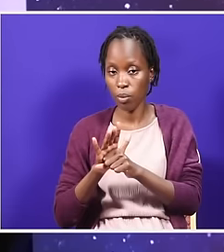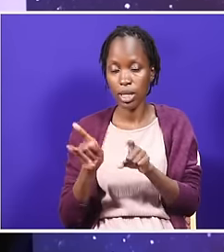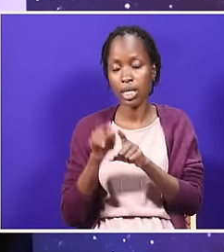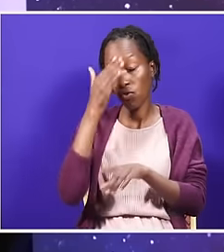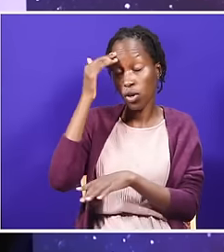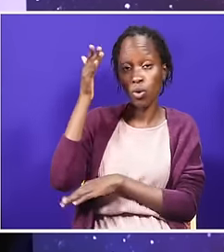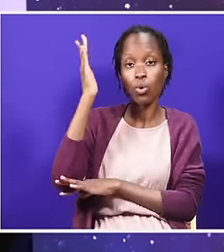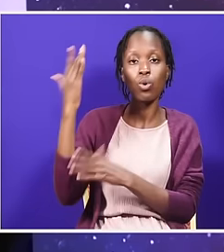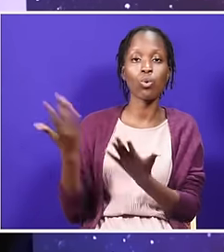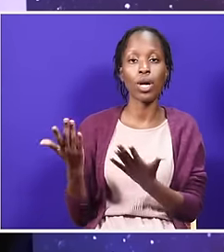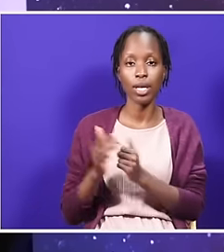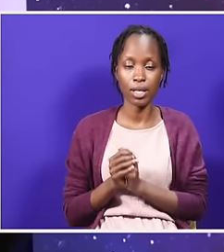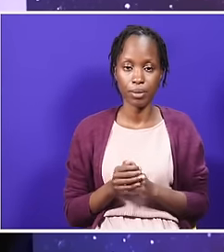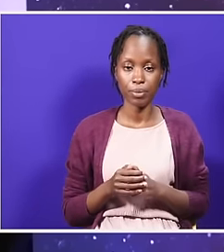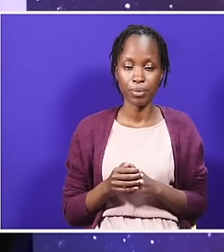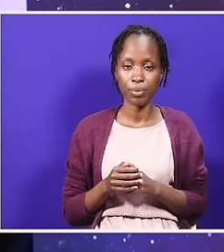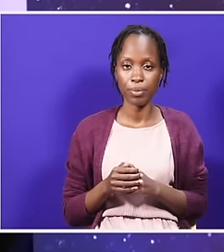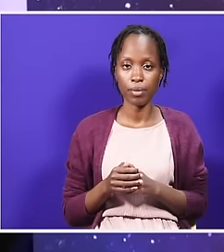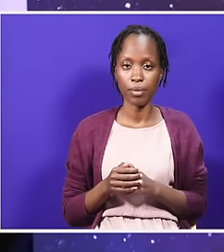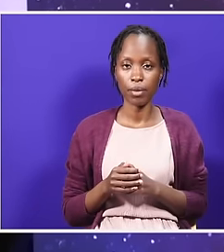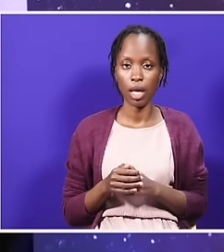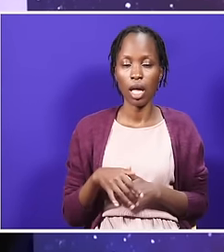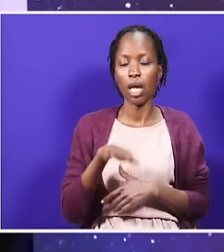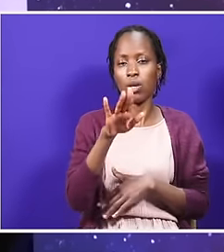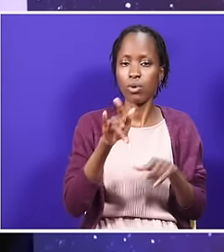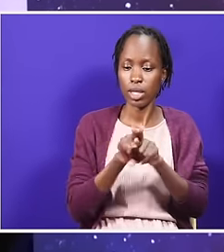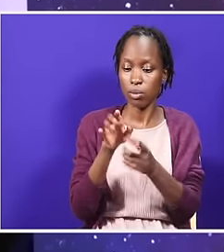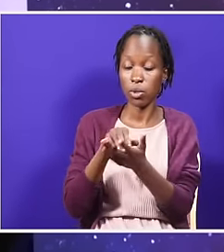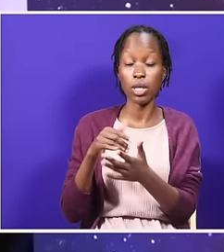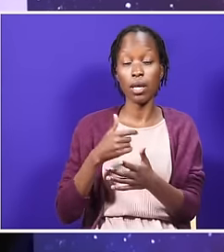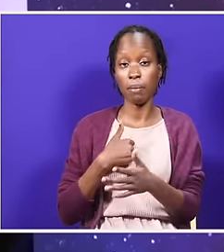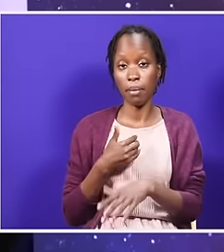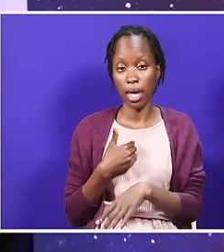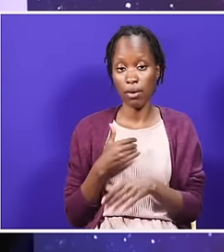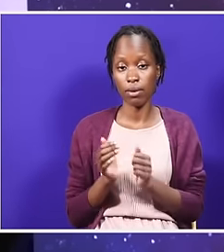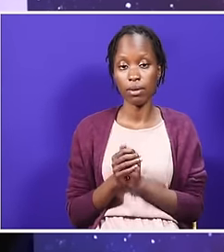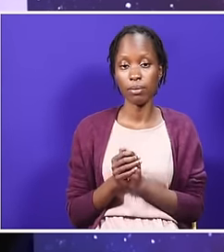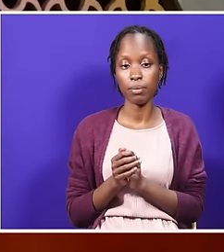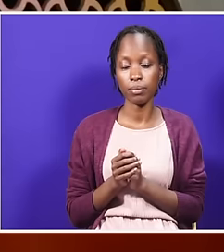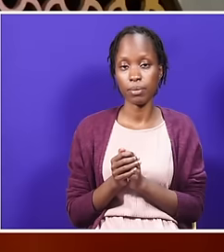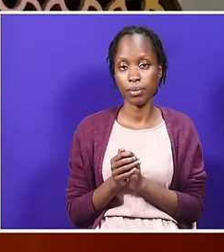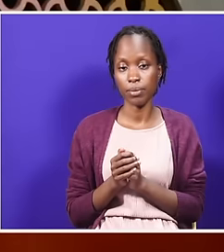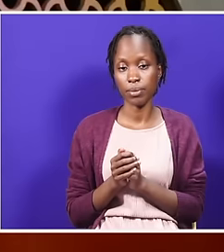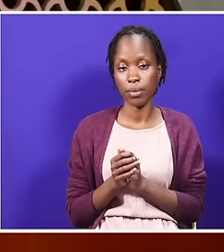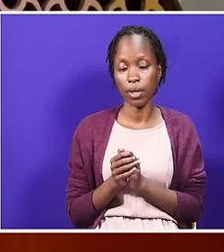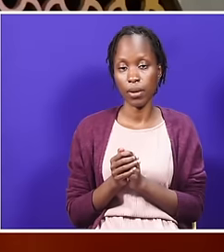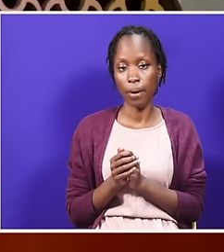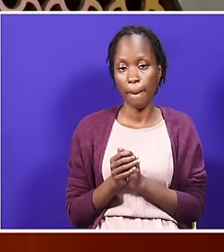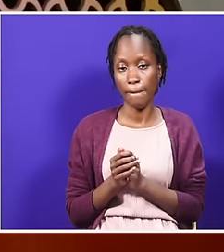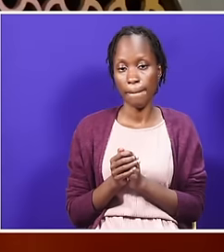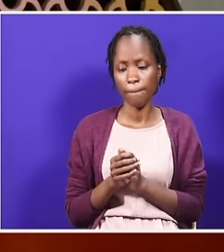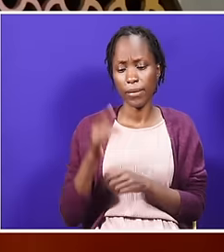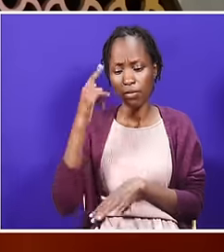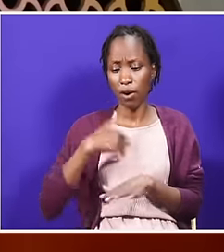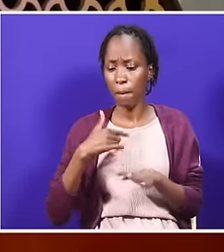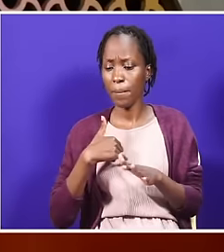where God is. And have you been there lately? I have. I think Slovakia was a bit of a gun barrel at first.